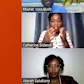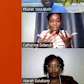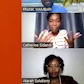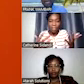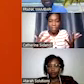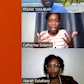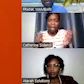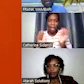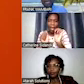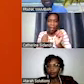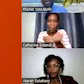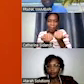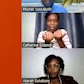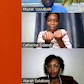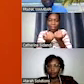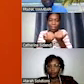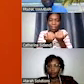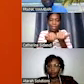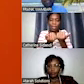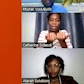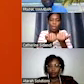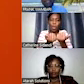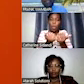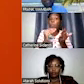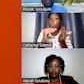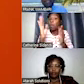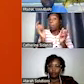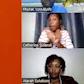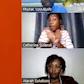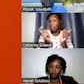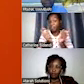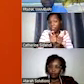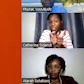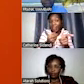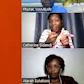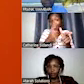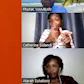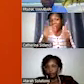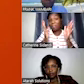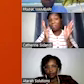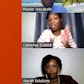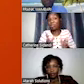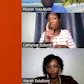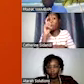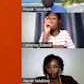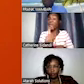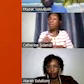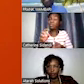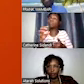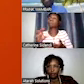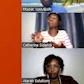painful. And one has to pick up the pieces and move on.